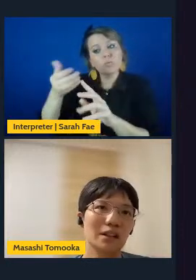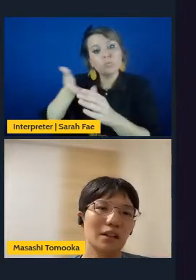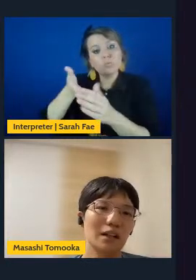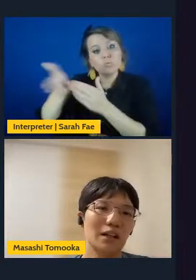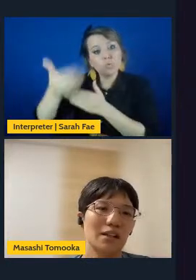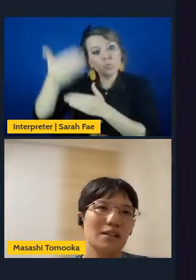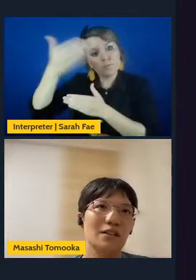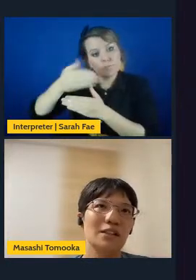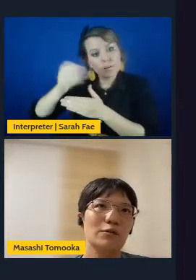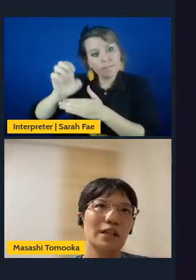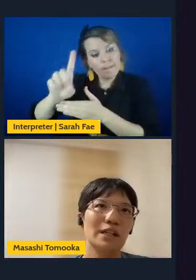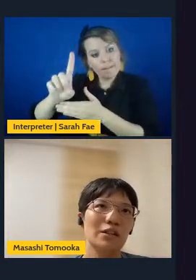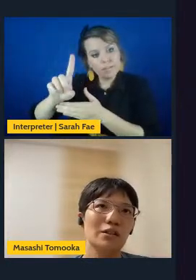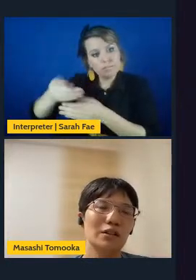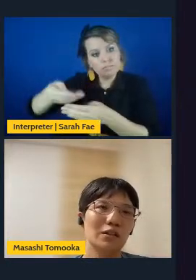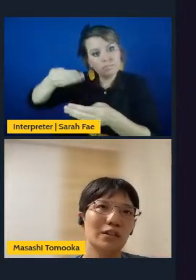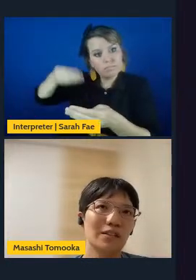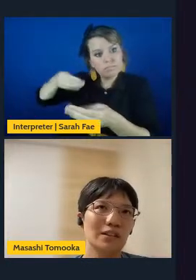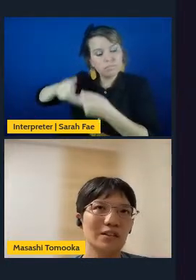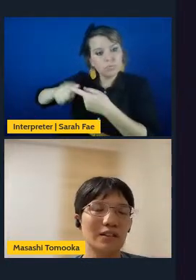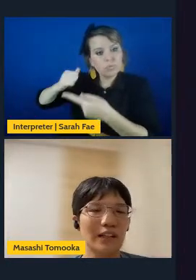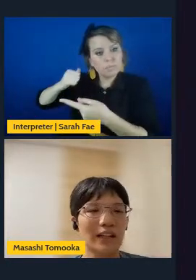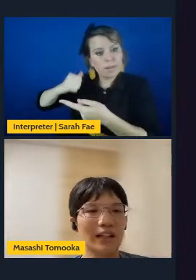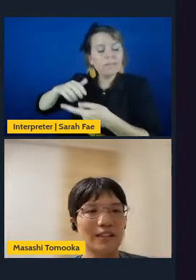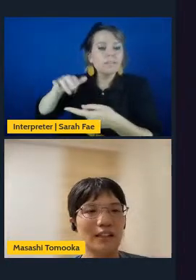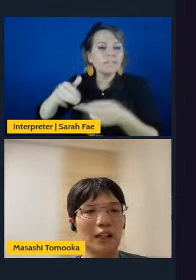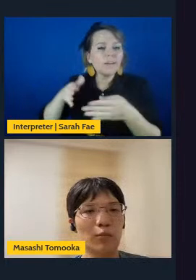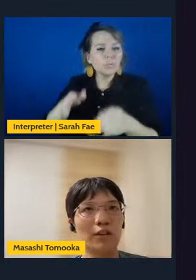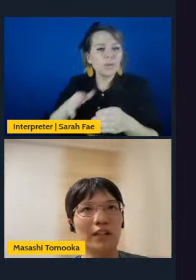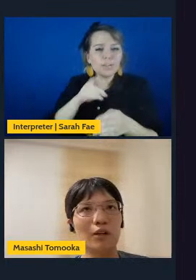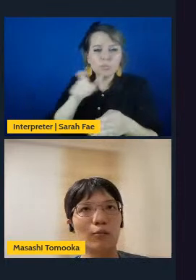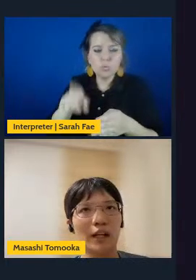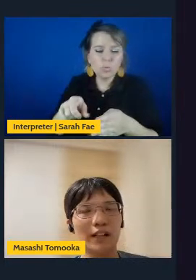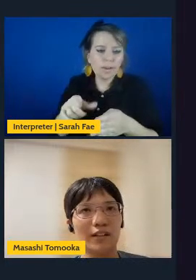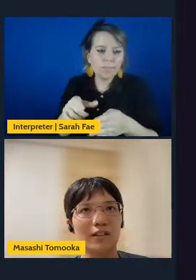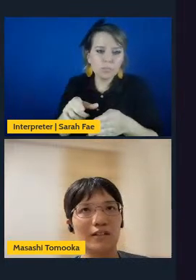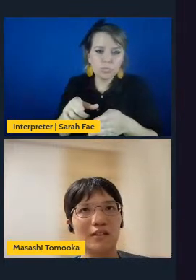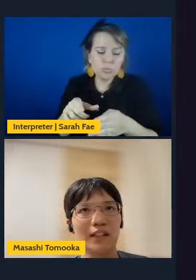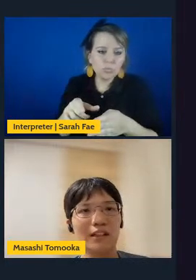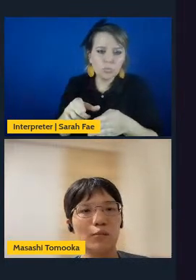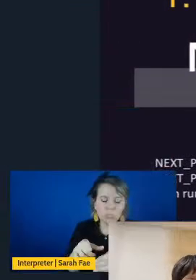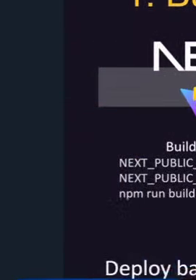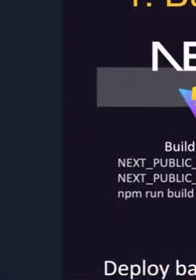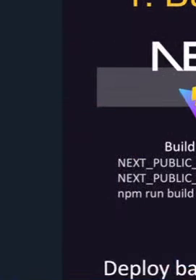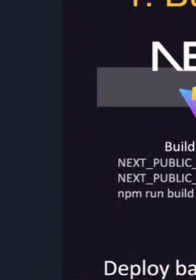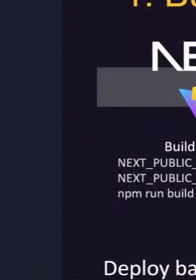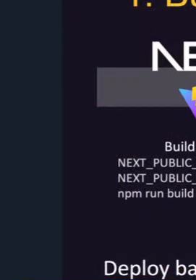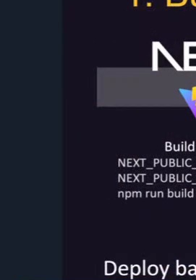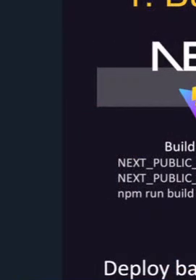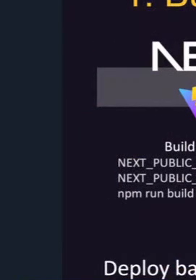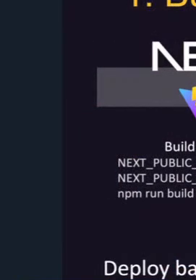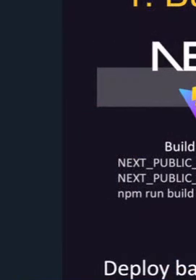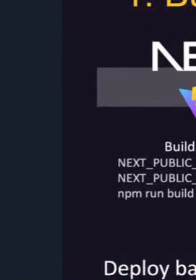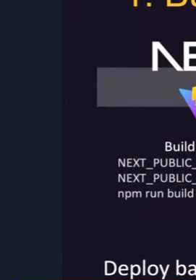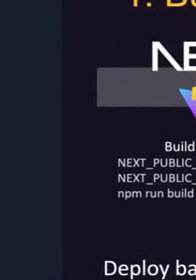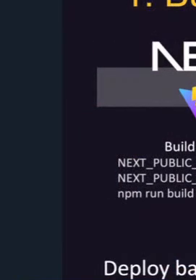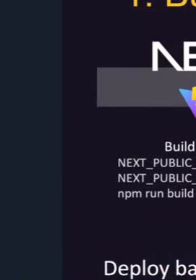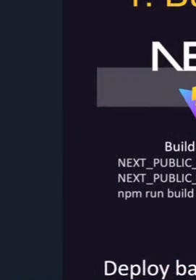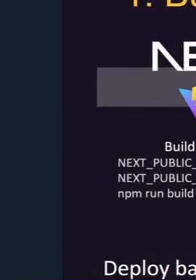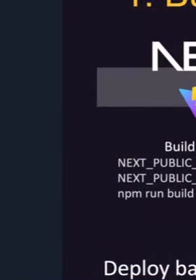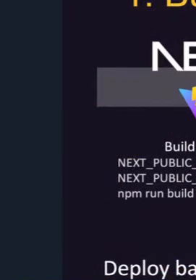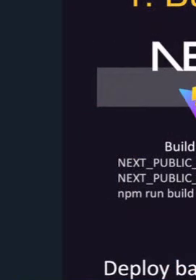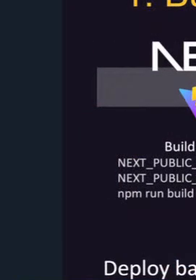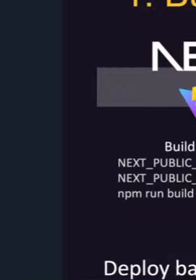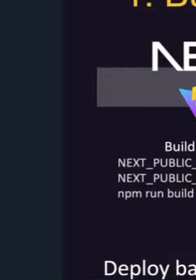environment. So this way, you don't have to care the deploy time value constraint because they are